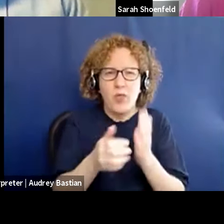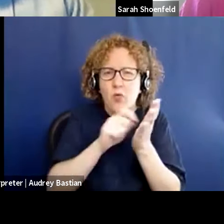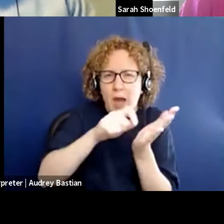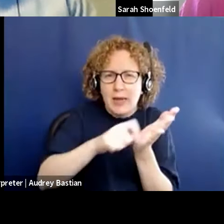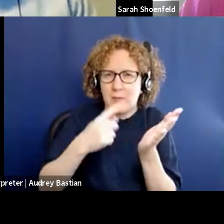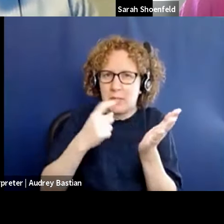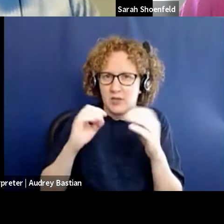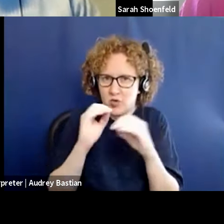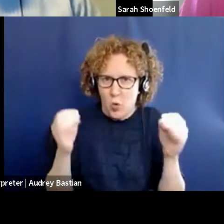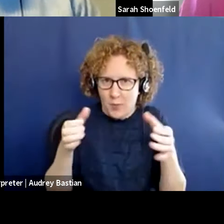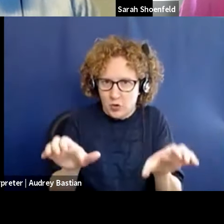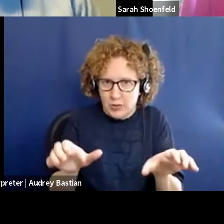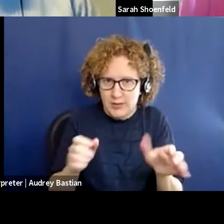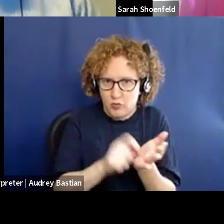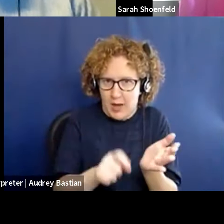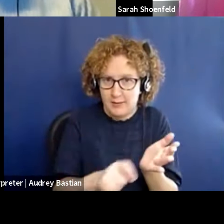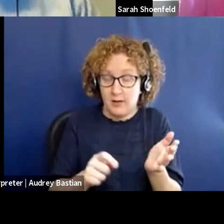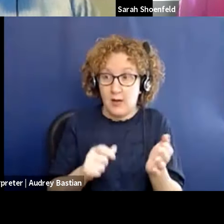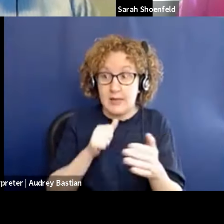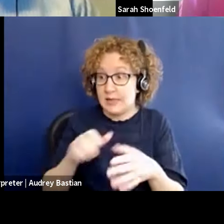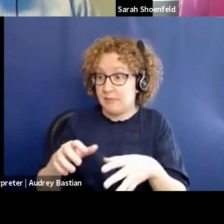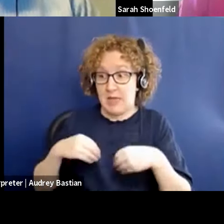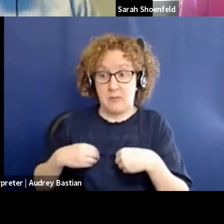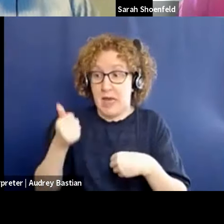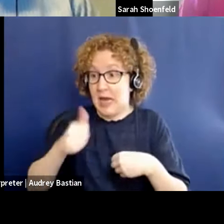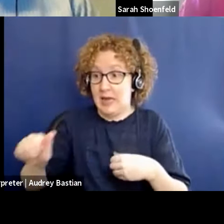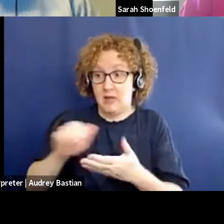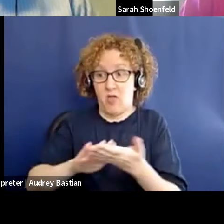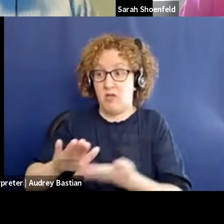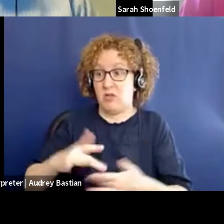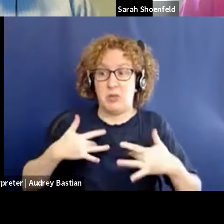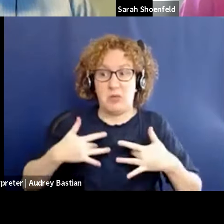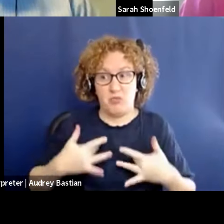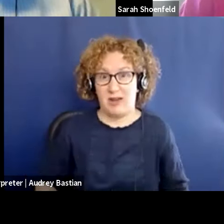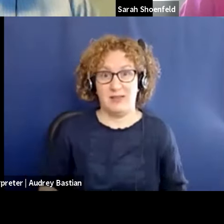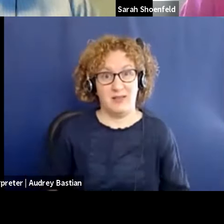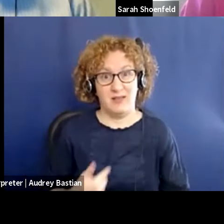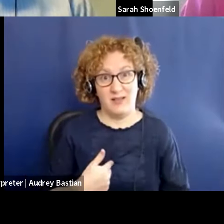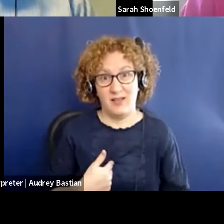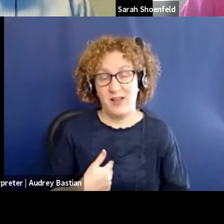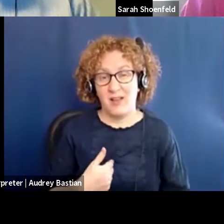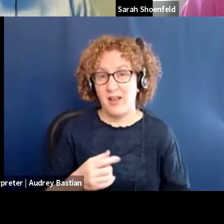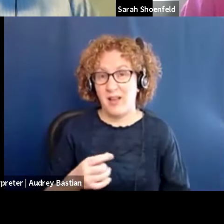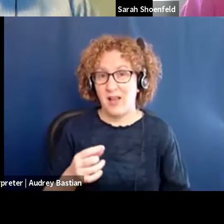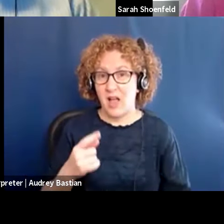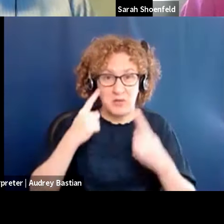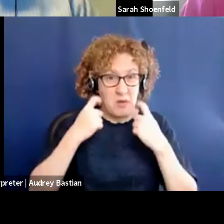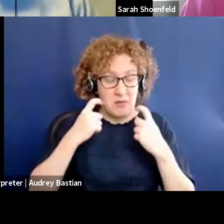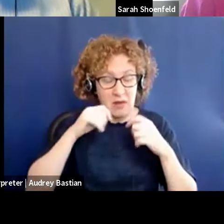write and I didn't get into any college and I was totally depressed and a basket